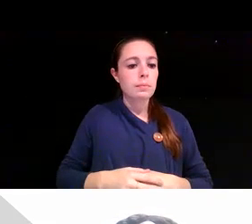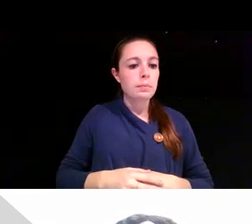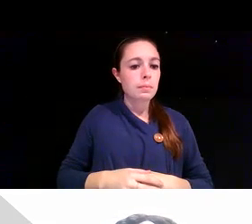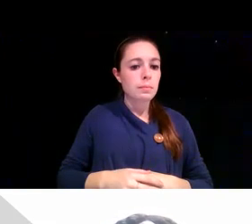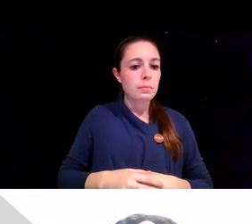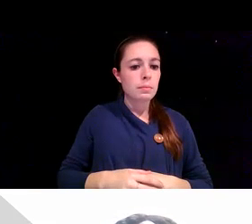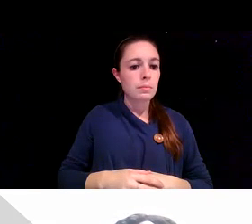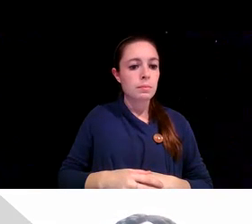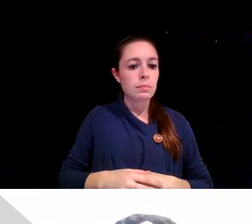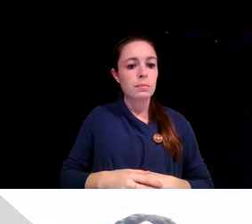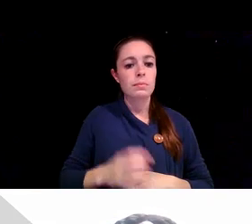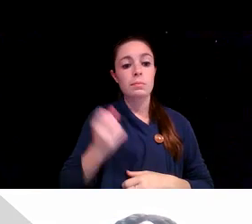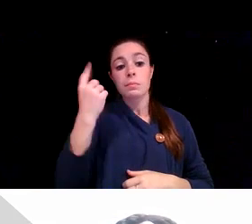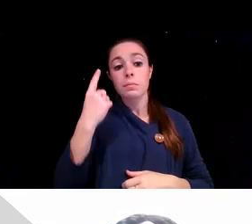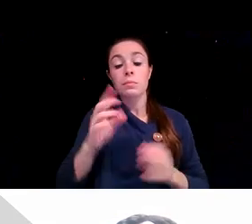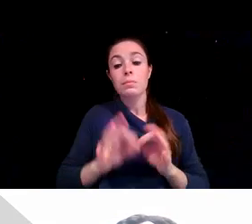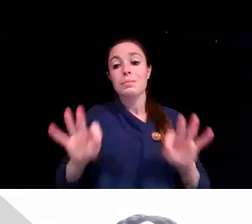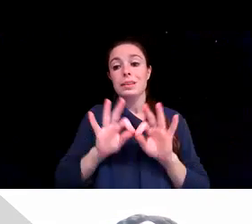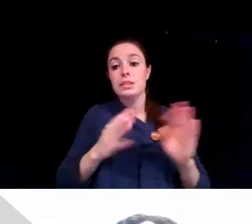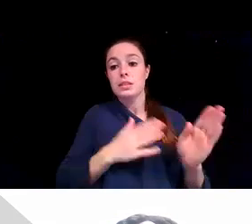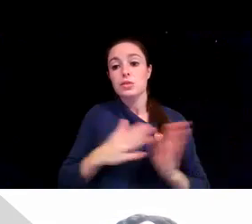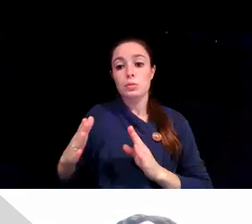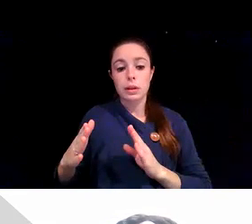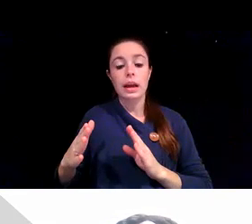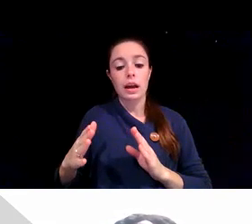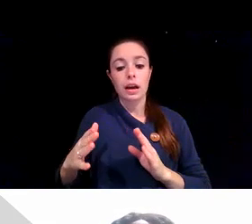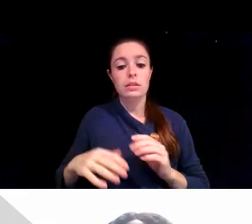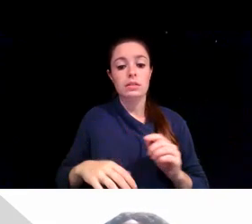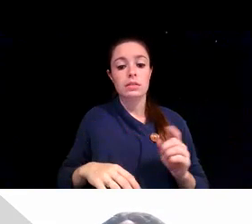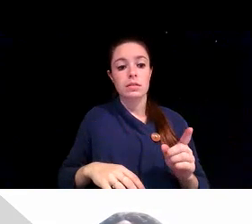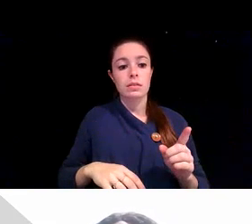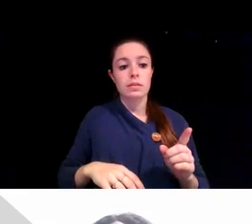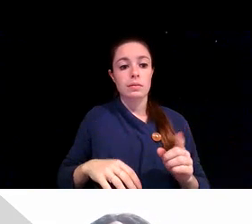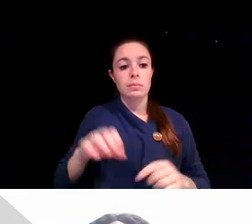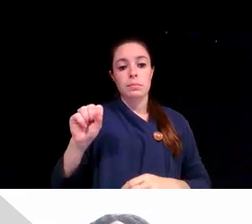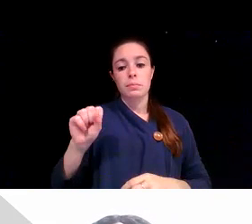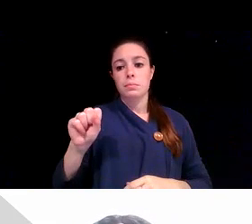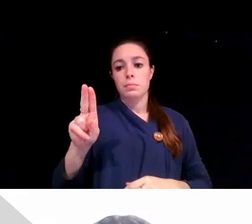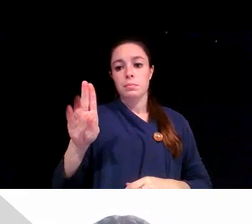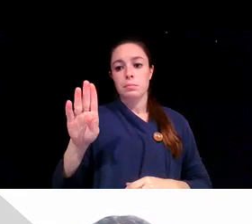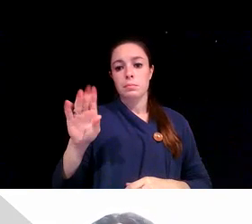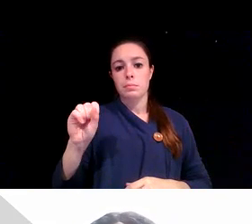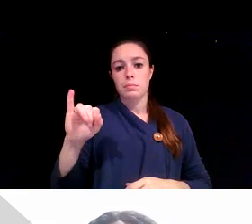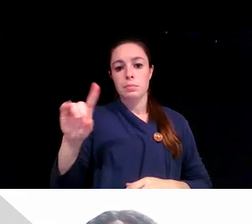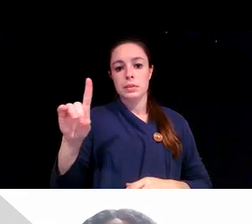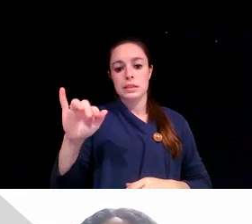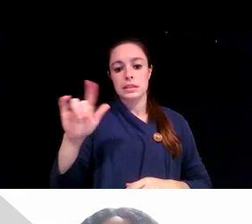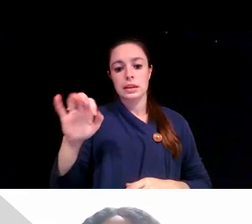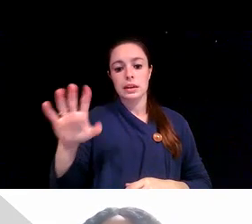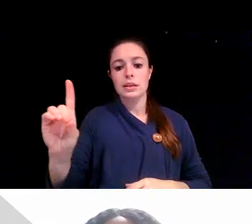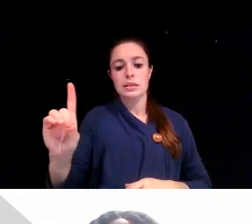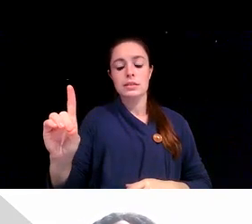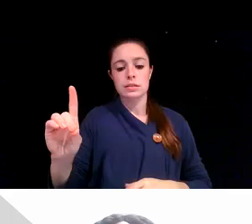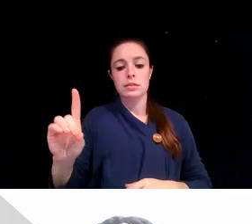So the Essential Plan is one of the subsidized programs of the New York State of Health.